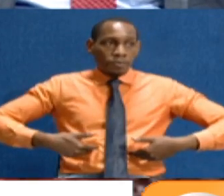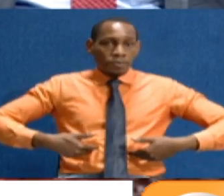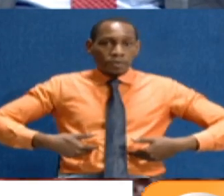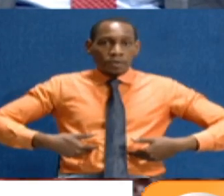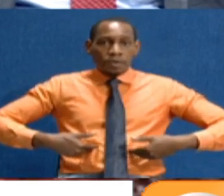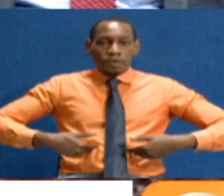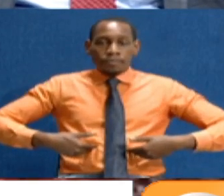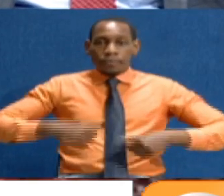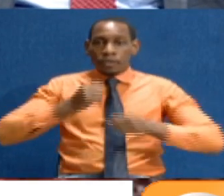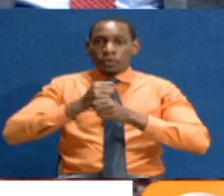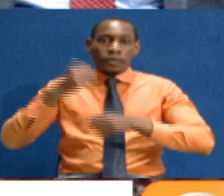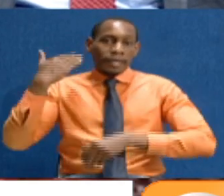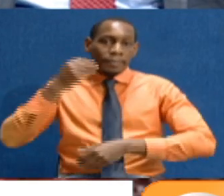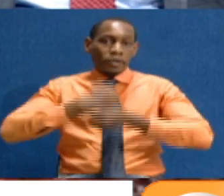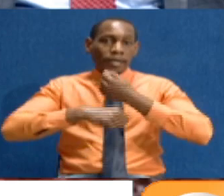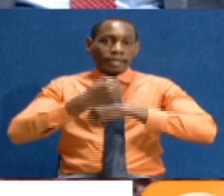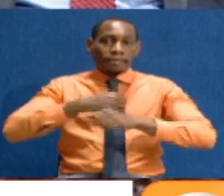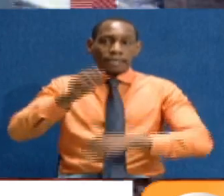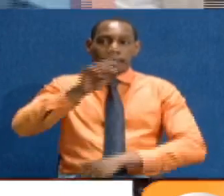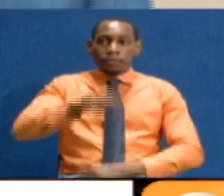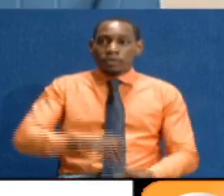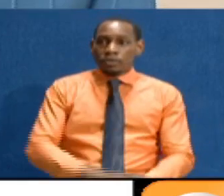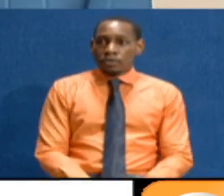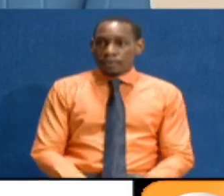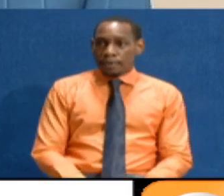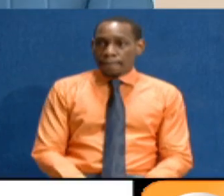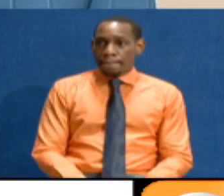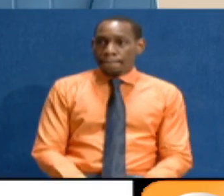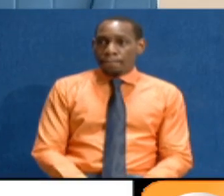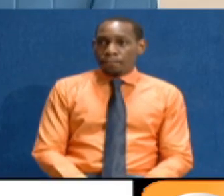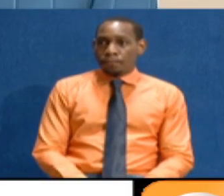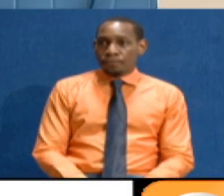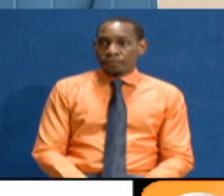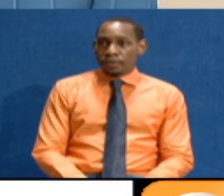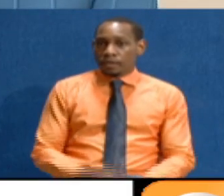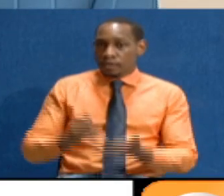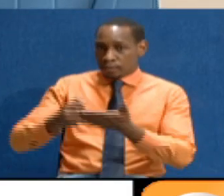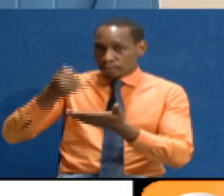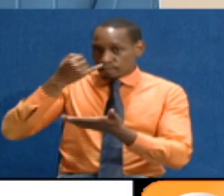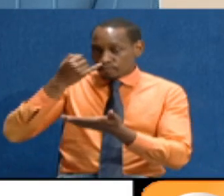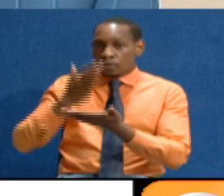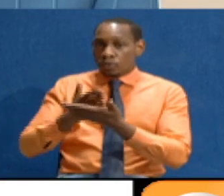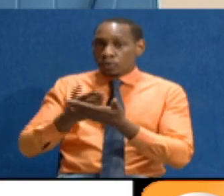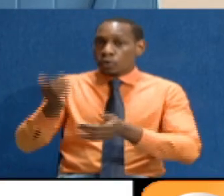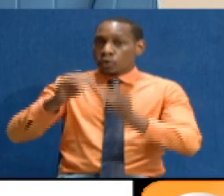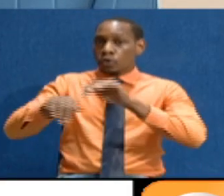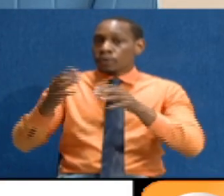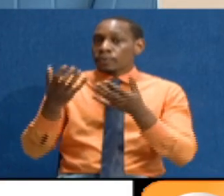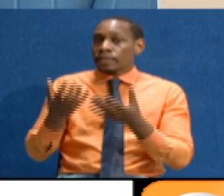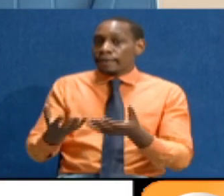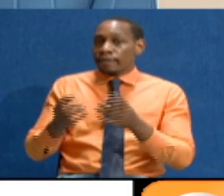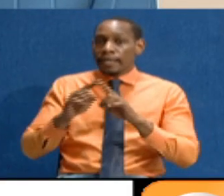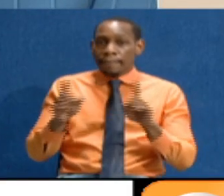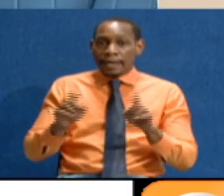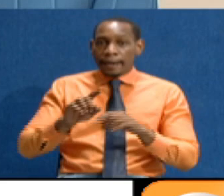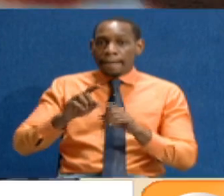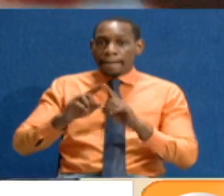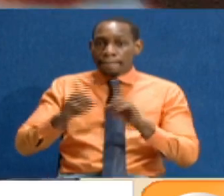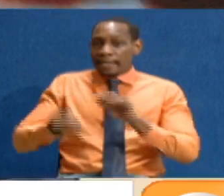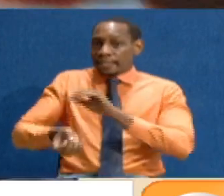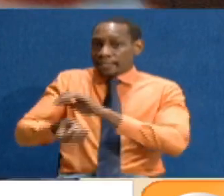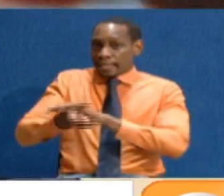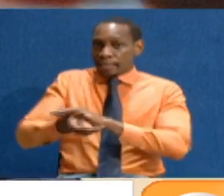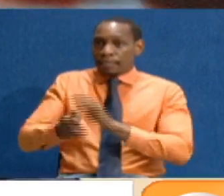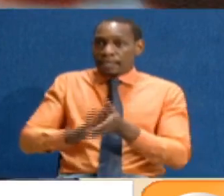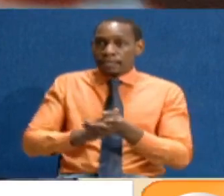into criminal activity? I'll say drugs play a major role, but we have to demystify the